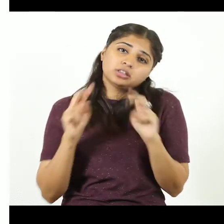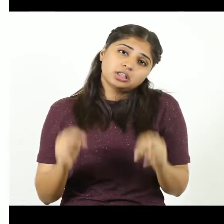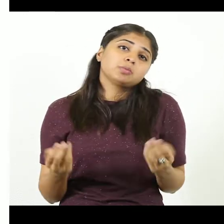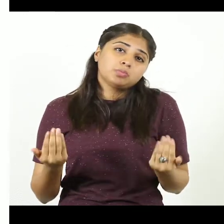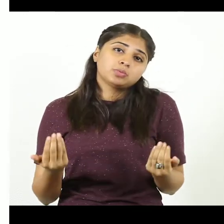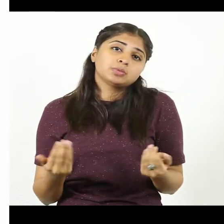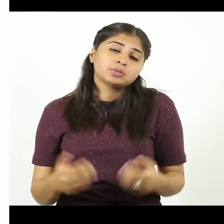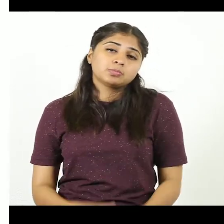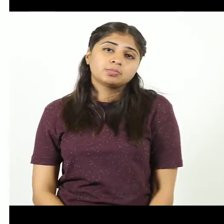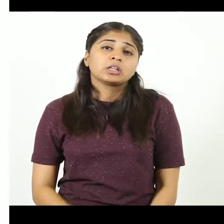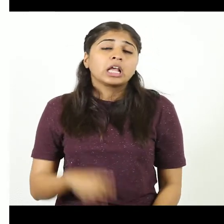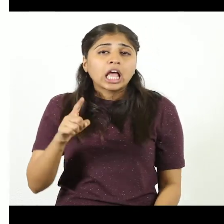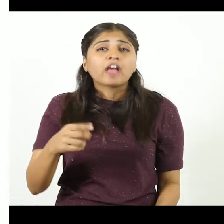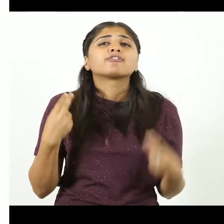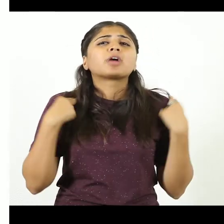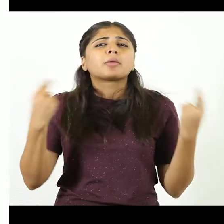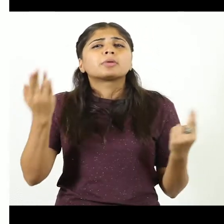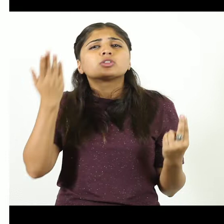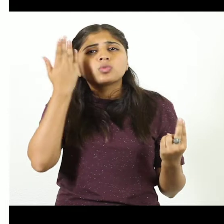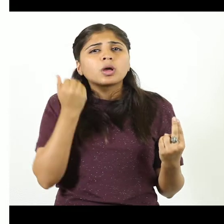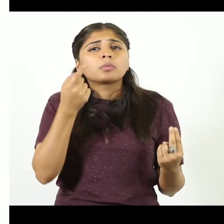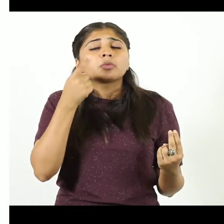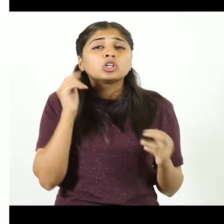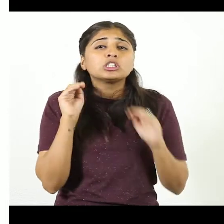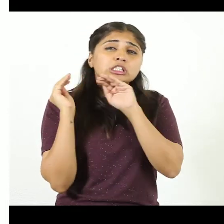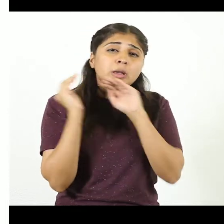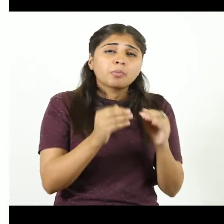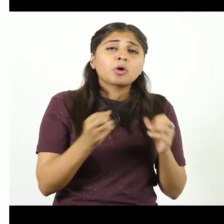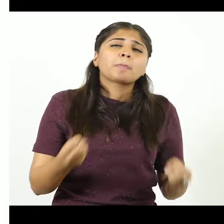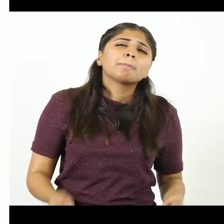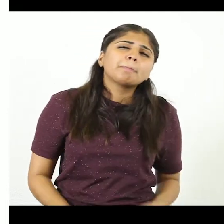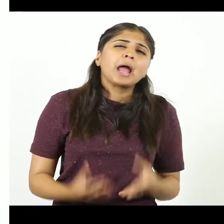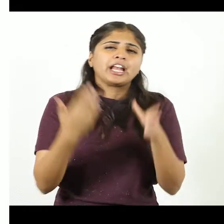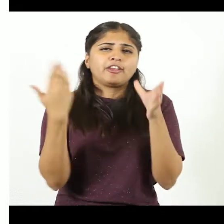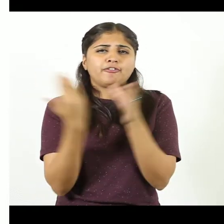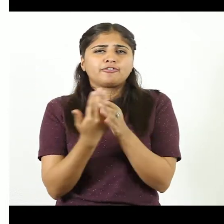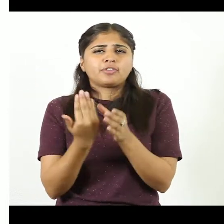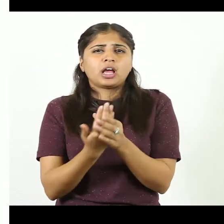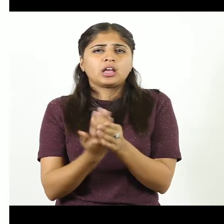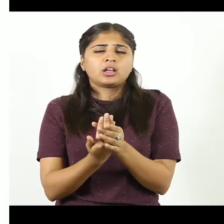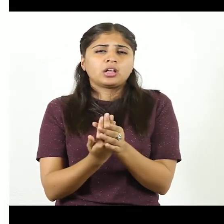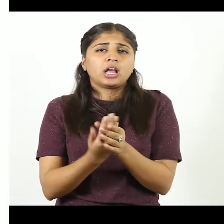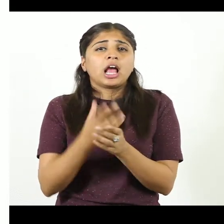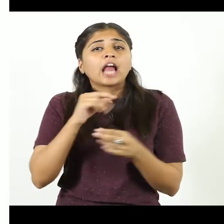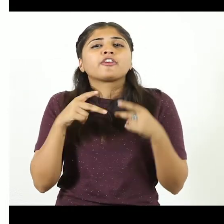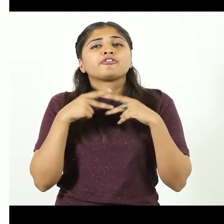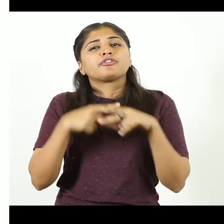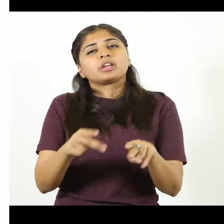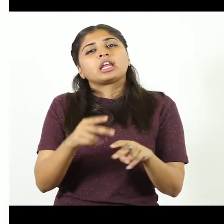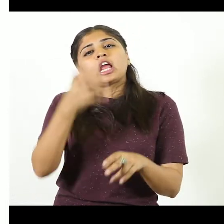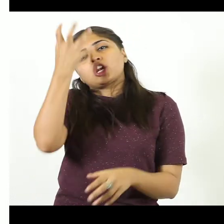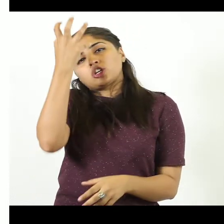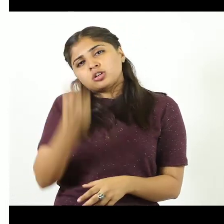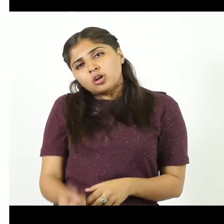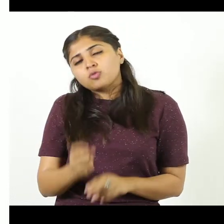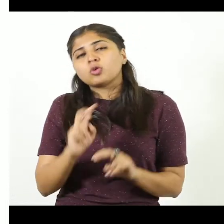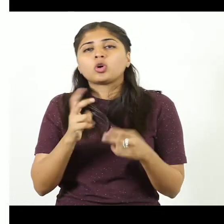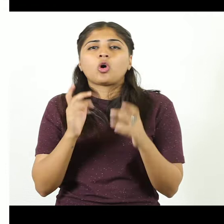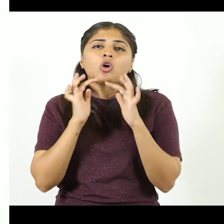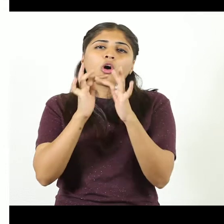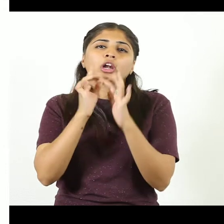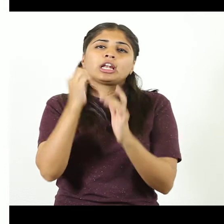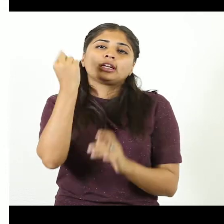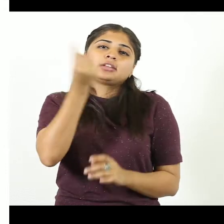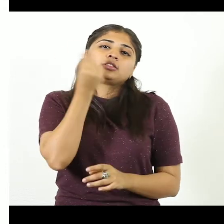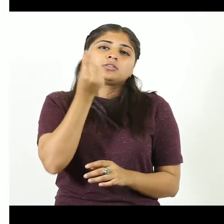software. It is popular because it supports for many file types and it is free to download or